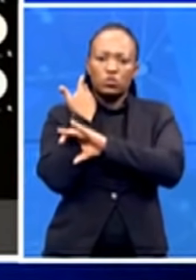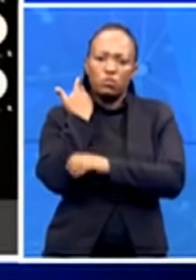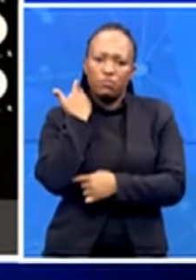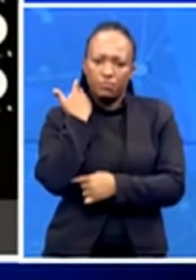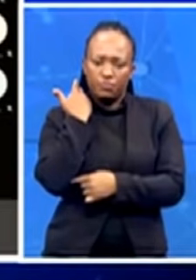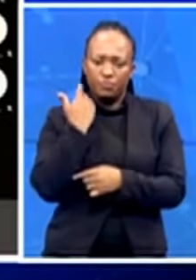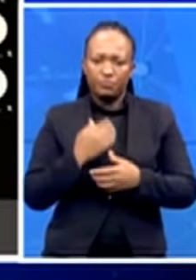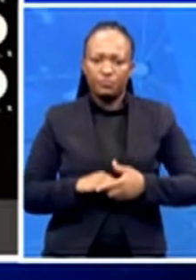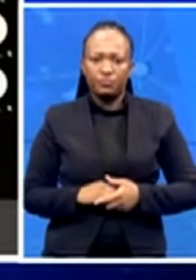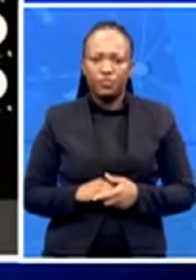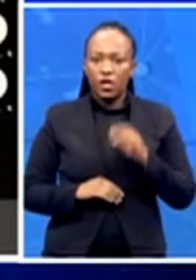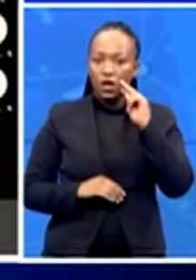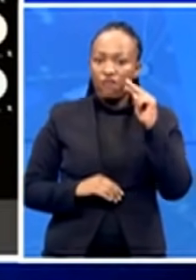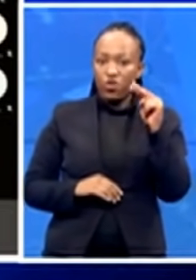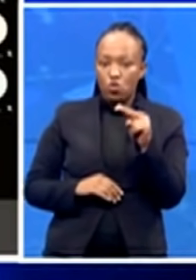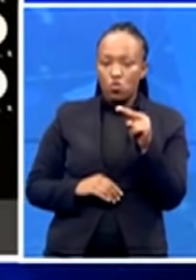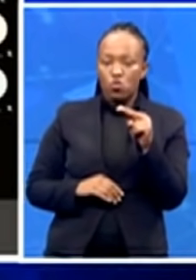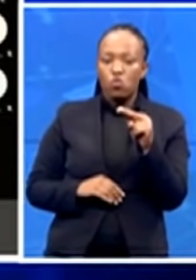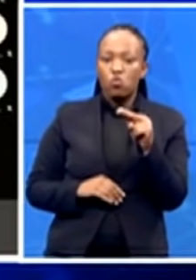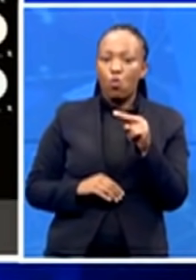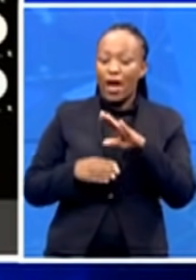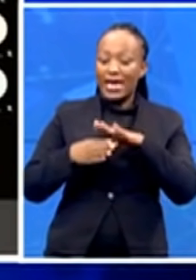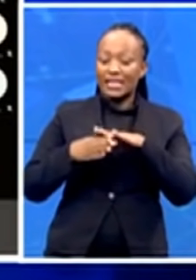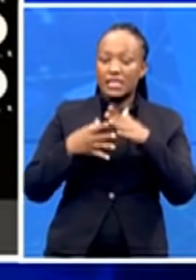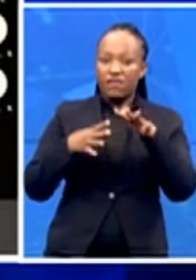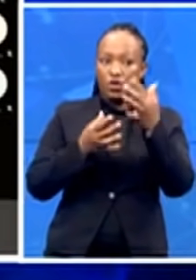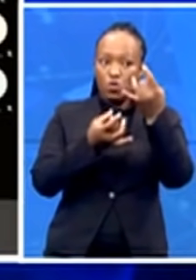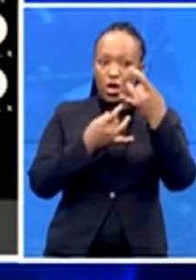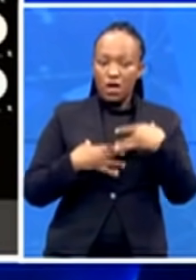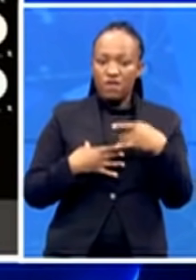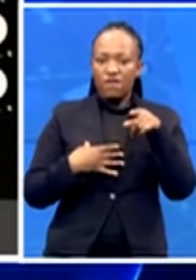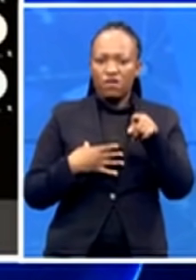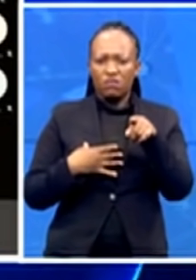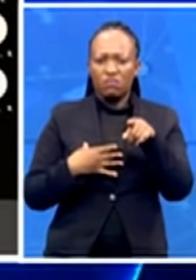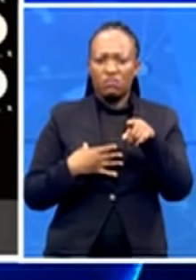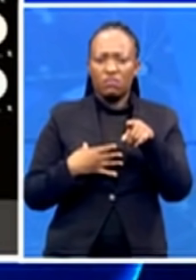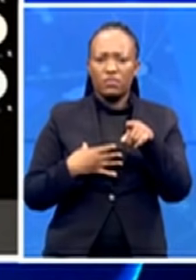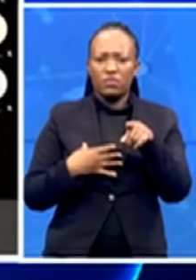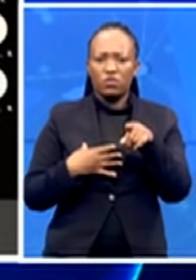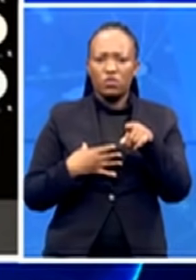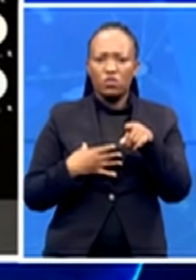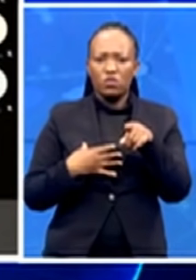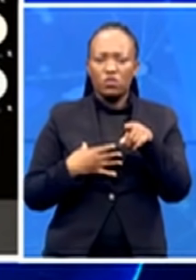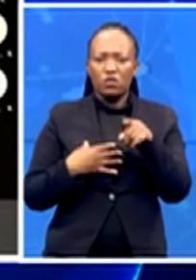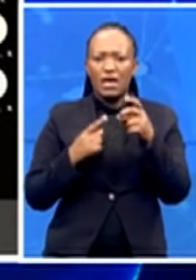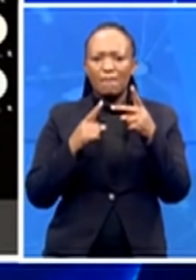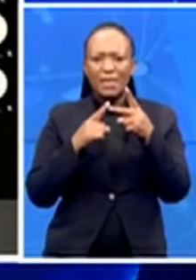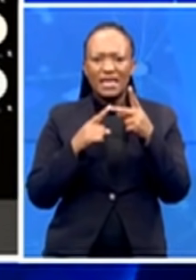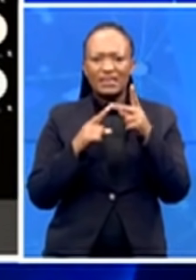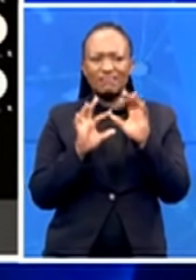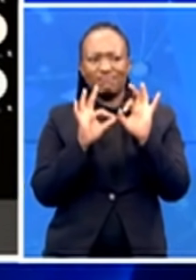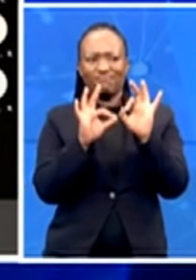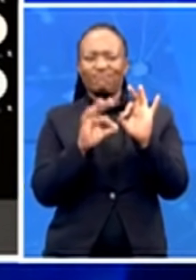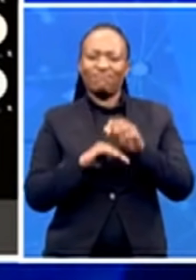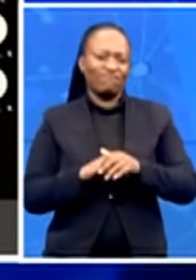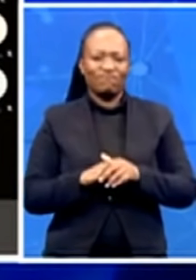reasons given, we do not believe that these contentions have any merit. Mr. Magashule's suspension must be understood within